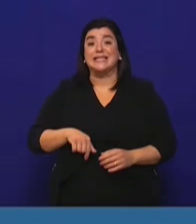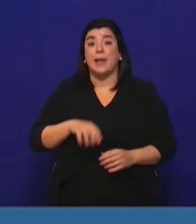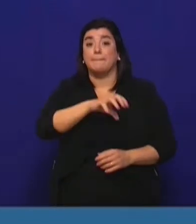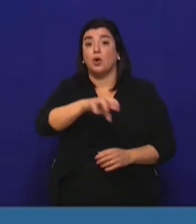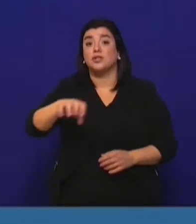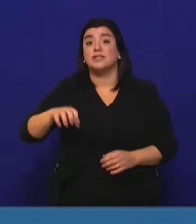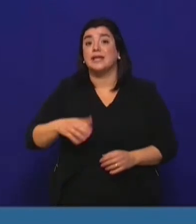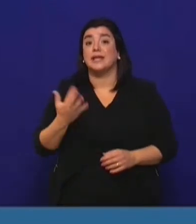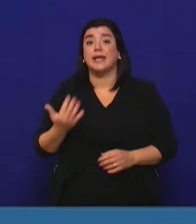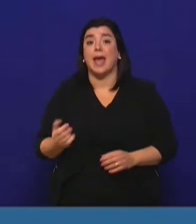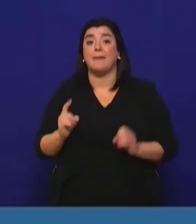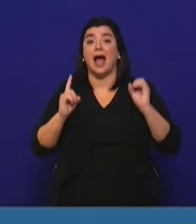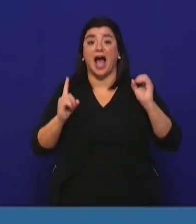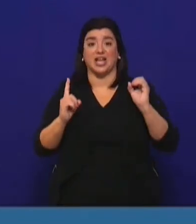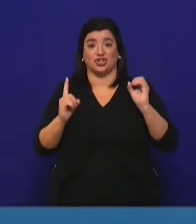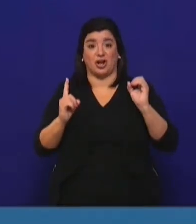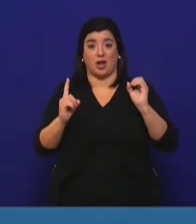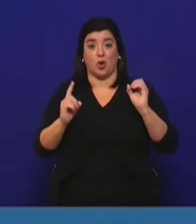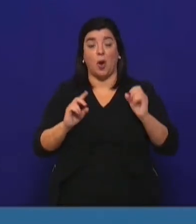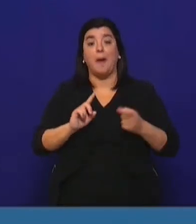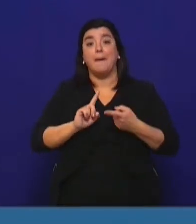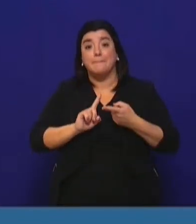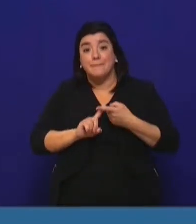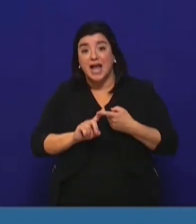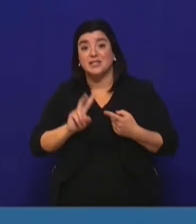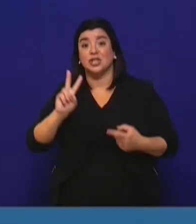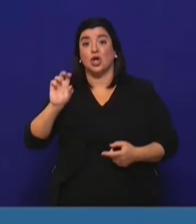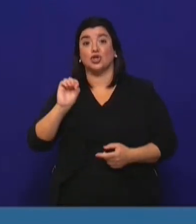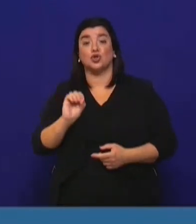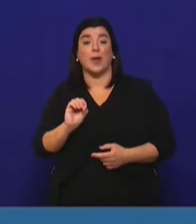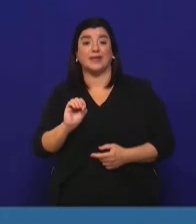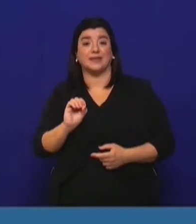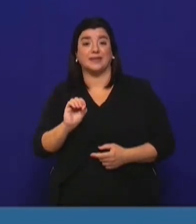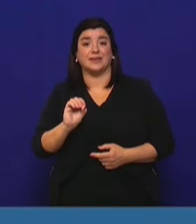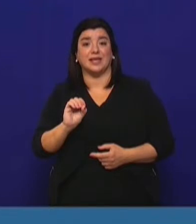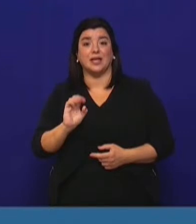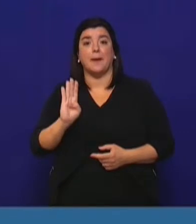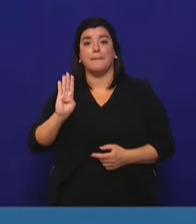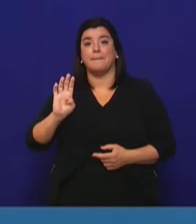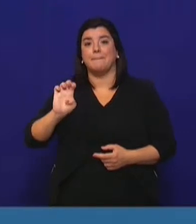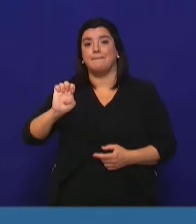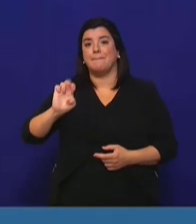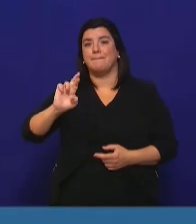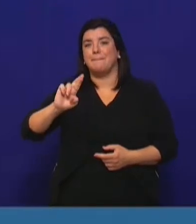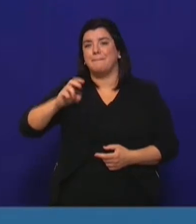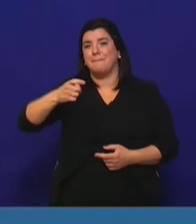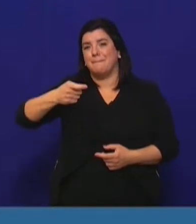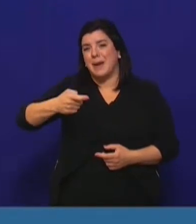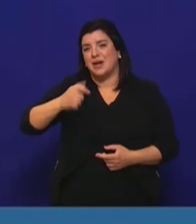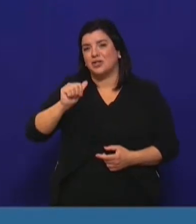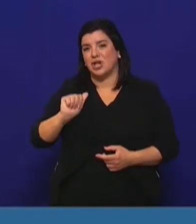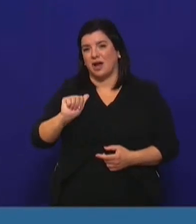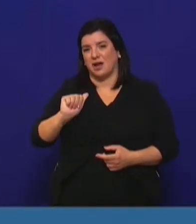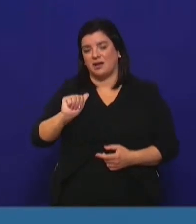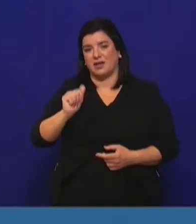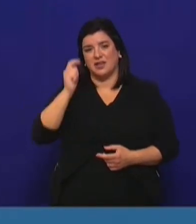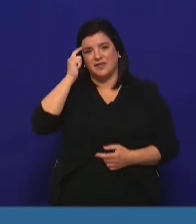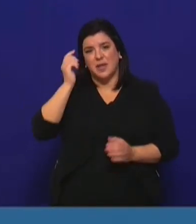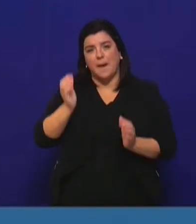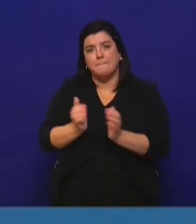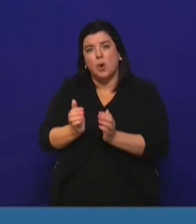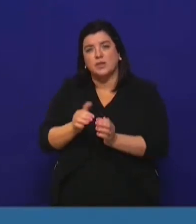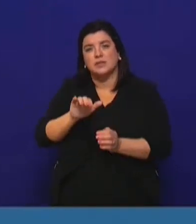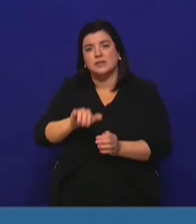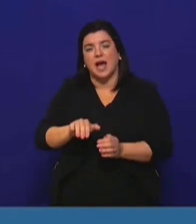għandna 20 berġa oħra fejn qegħdin inlaqmu għaliex tifhmu li dal-grupp hu ikbar allura qegħdin nifirxuh iktar. Biex bekk